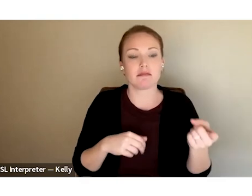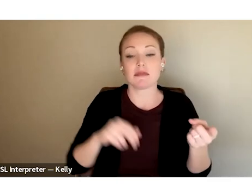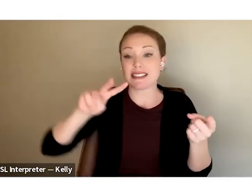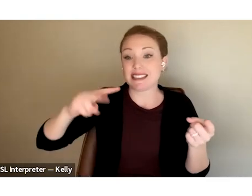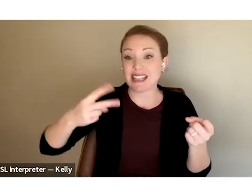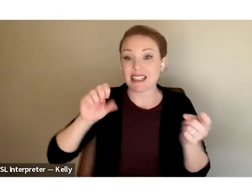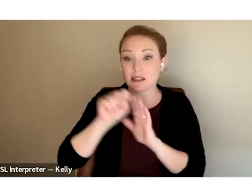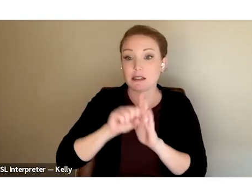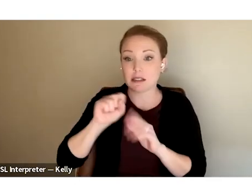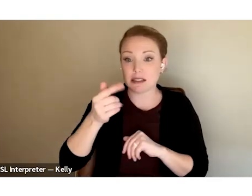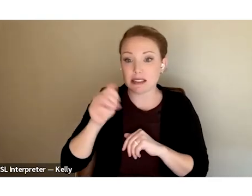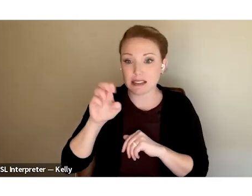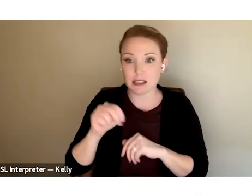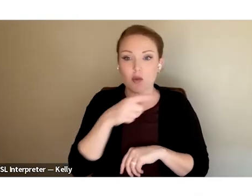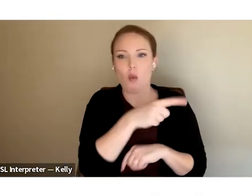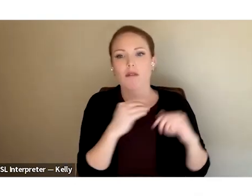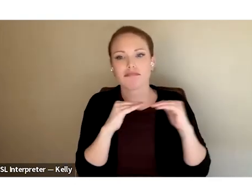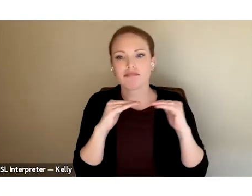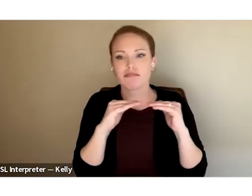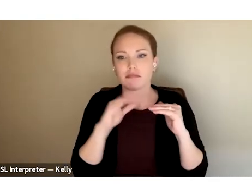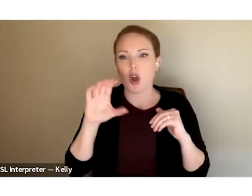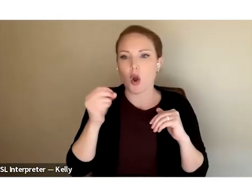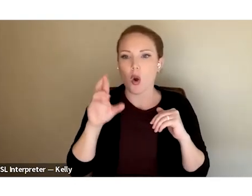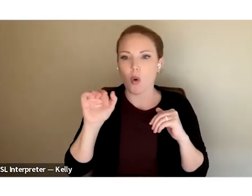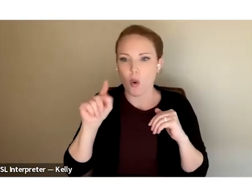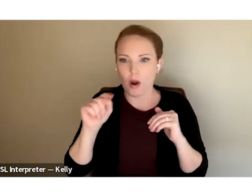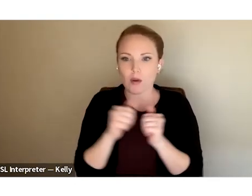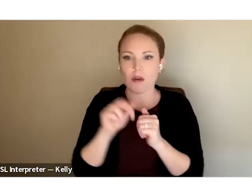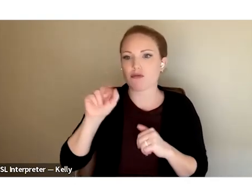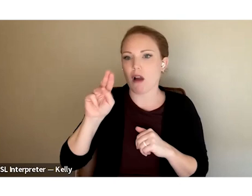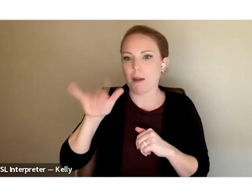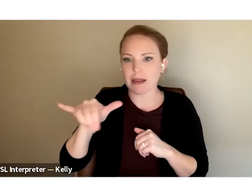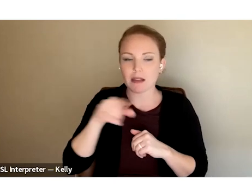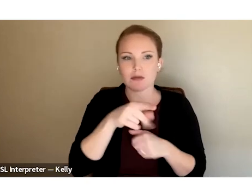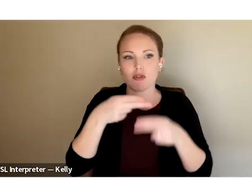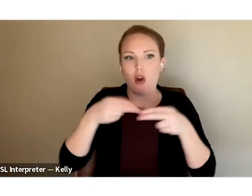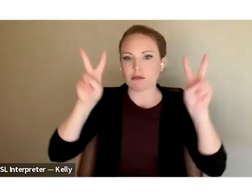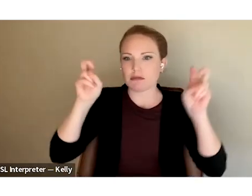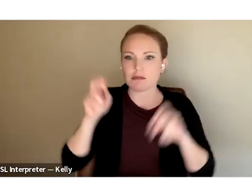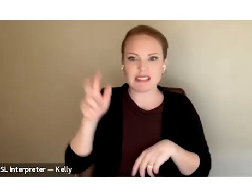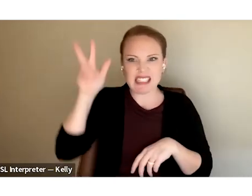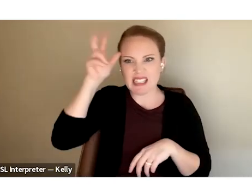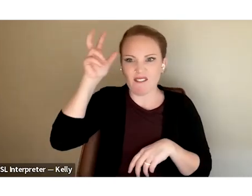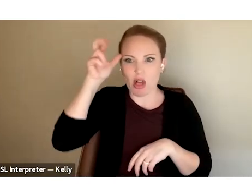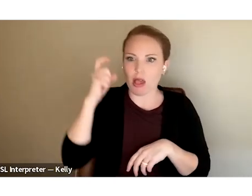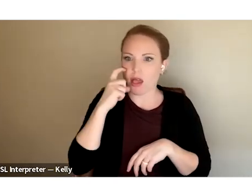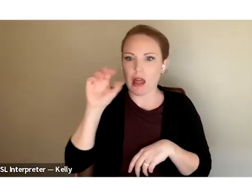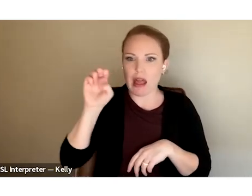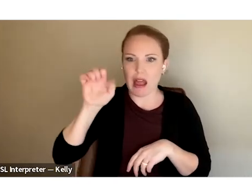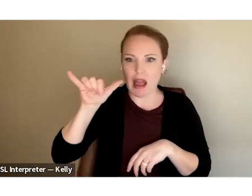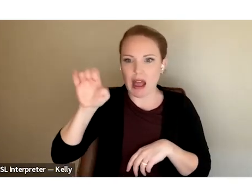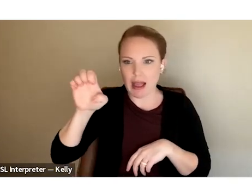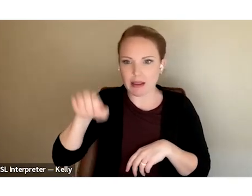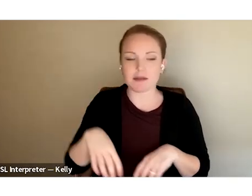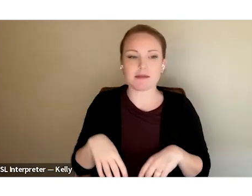that I co-wrote with Rami was about the quote unquote evil eye. And actually it was, I think Rami and